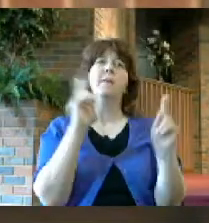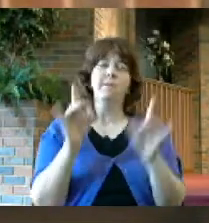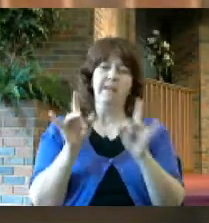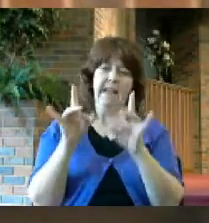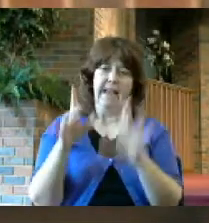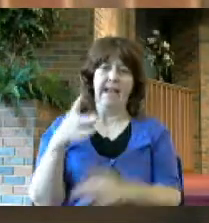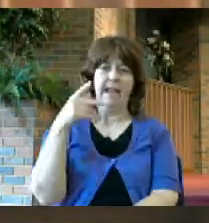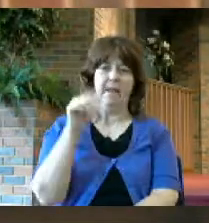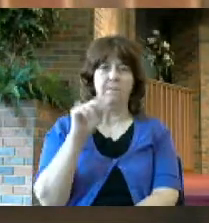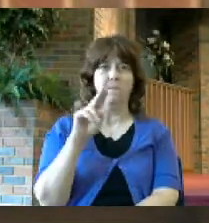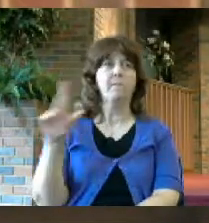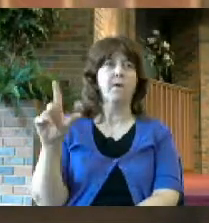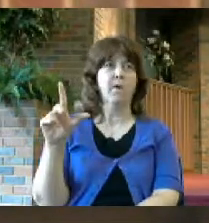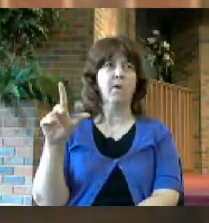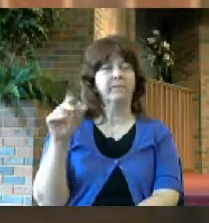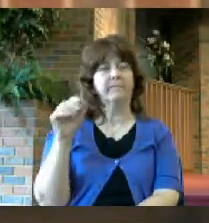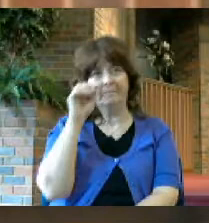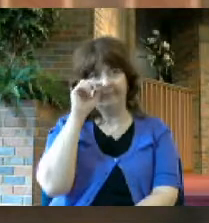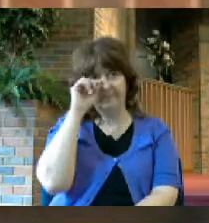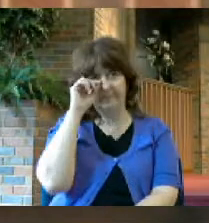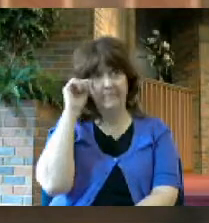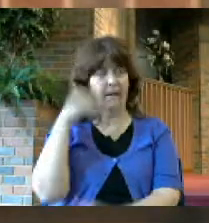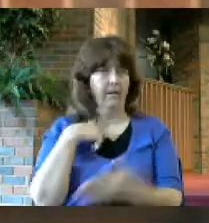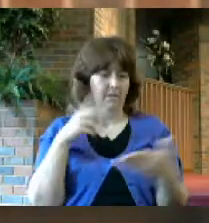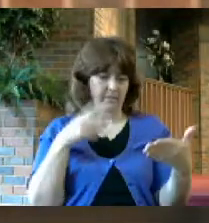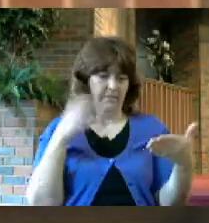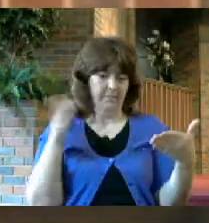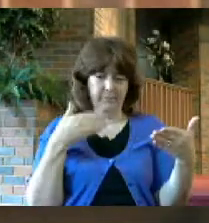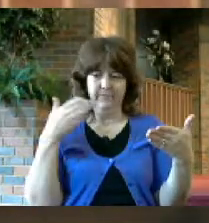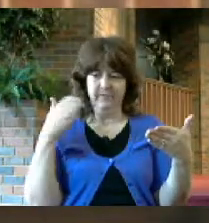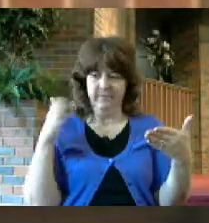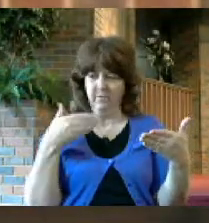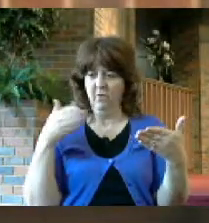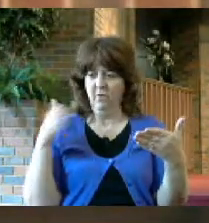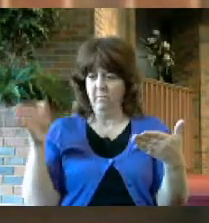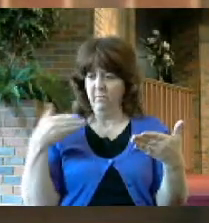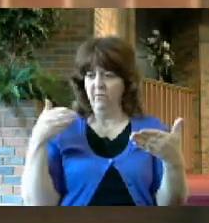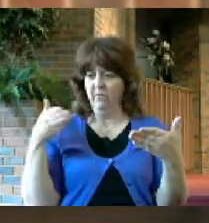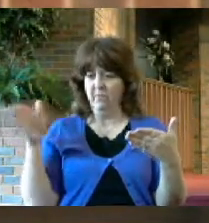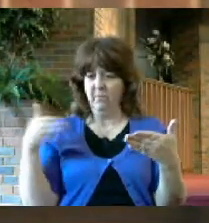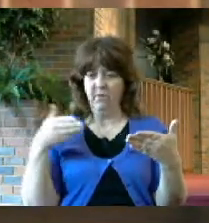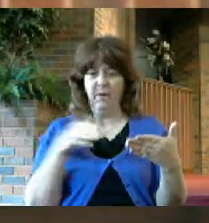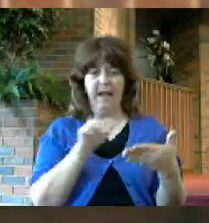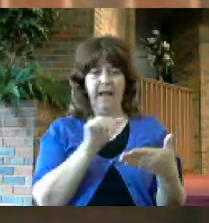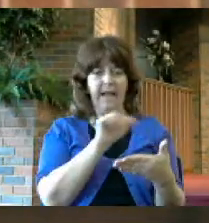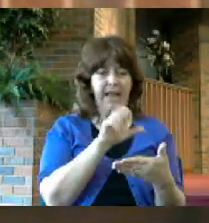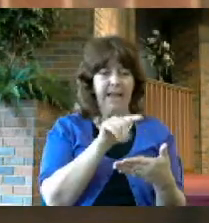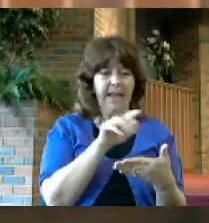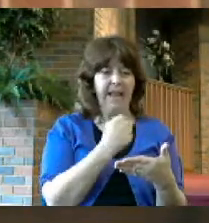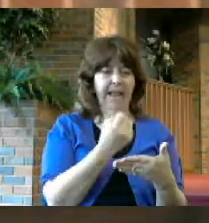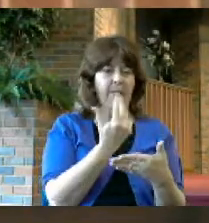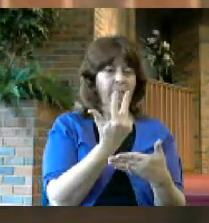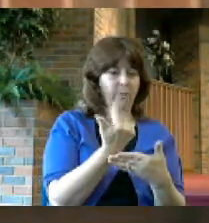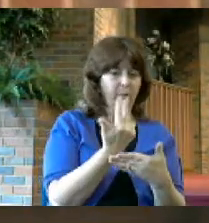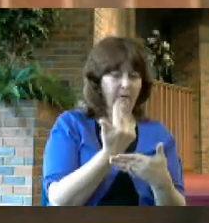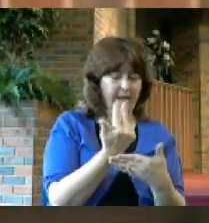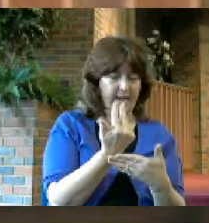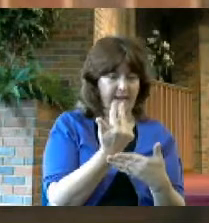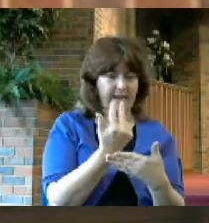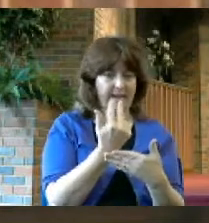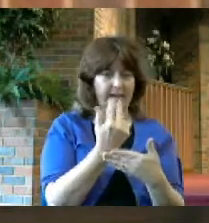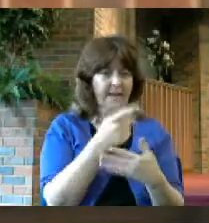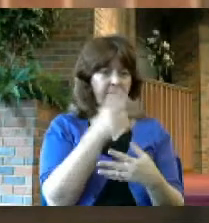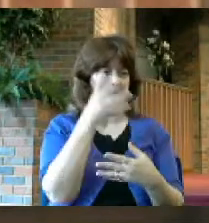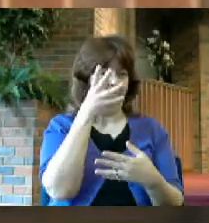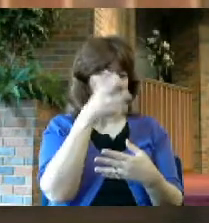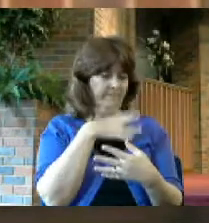We could thumb our way through the book of Acts. Acts chapter 13, we meet a guy by the name of